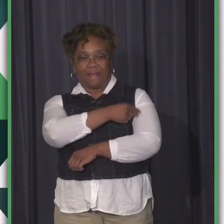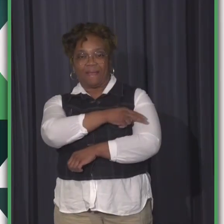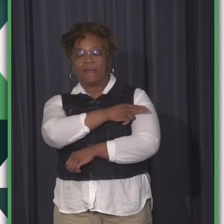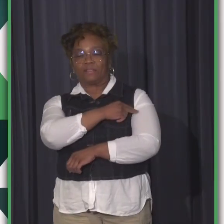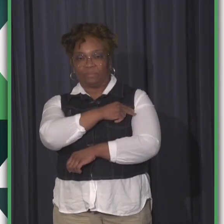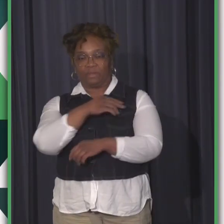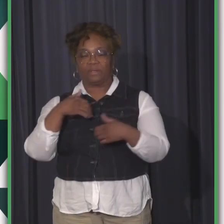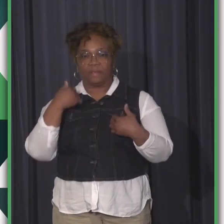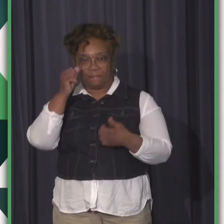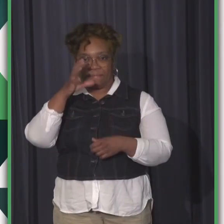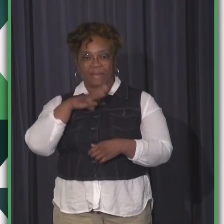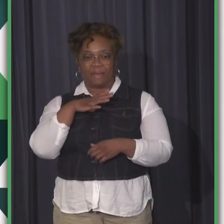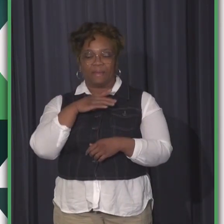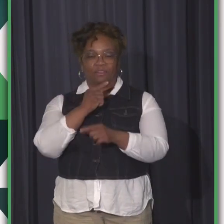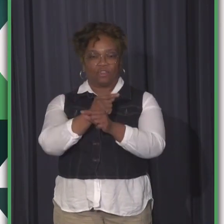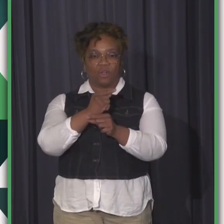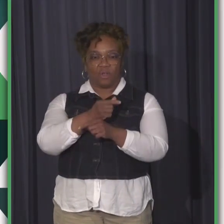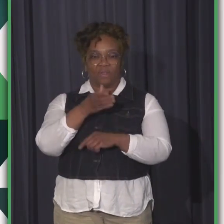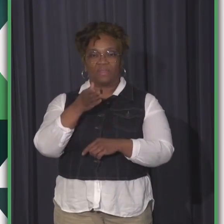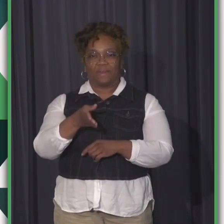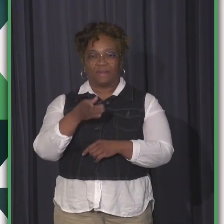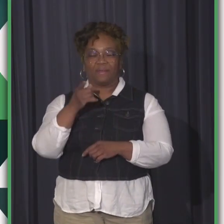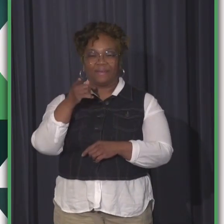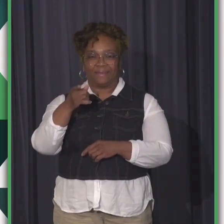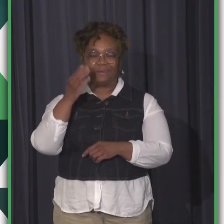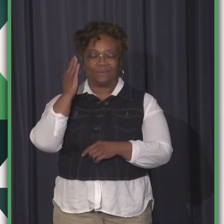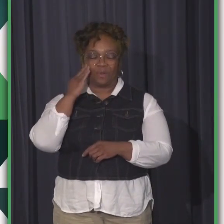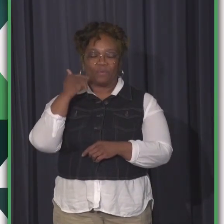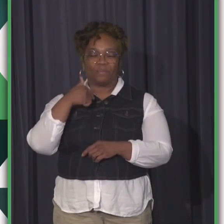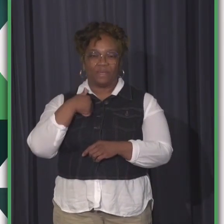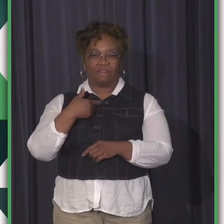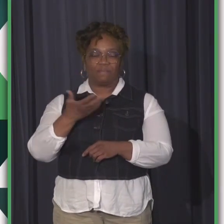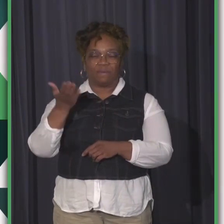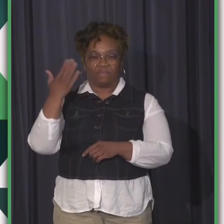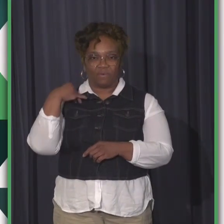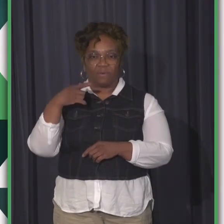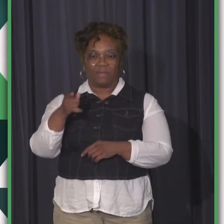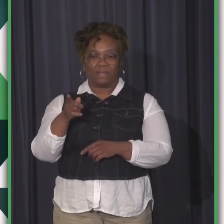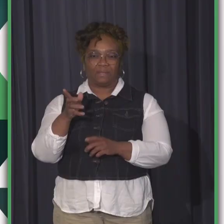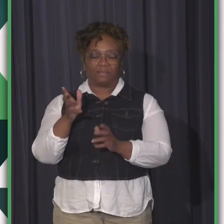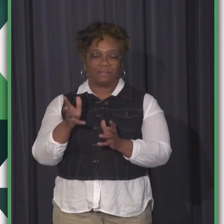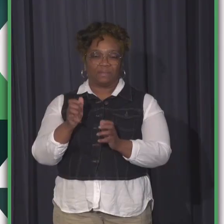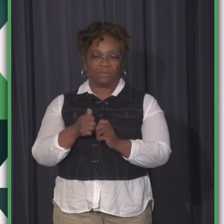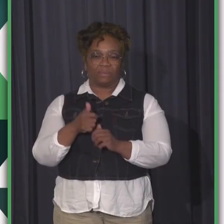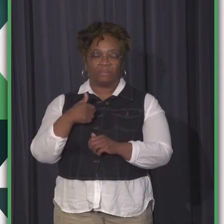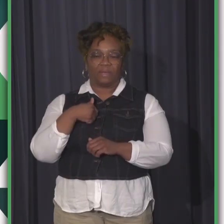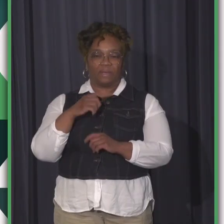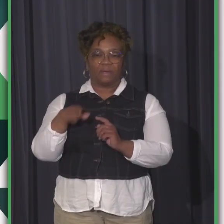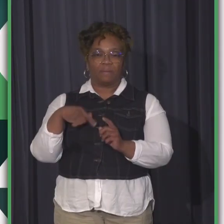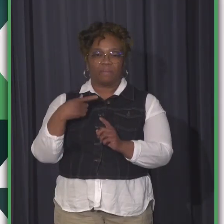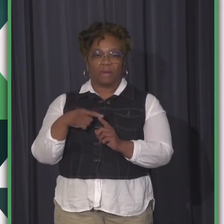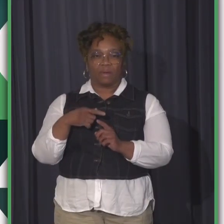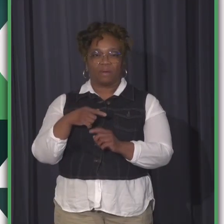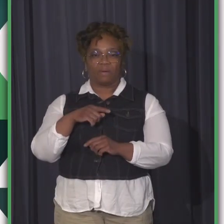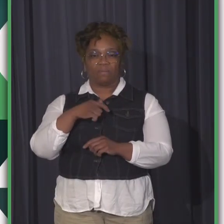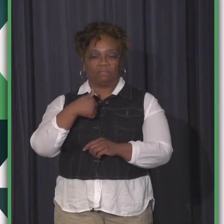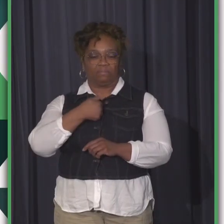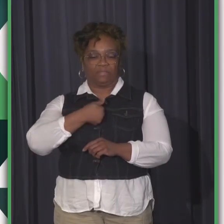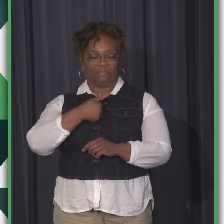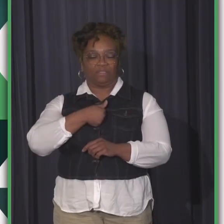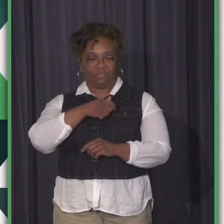security guard there. He knew me from the previous time, and he spoke with me in regards to being on the police force.